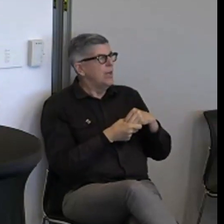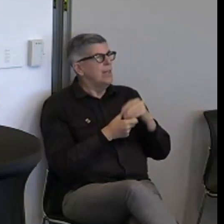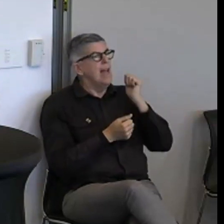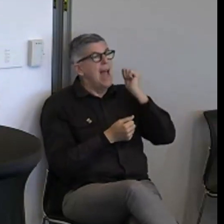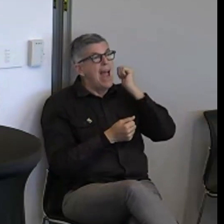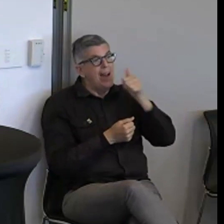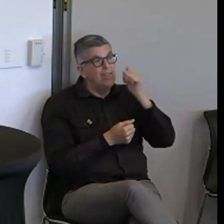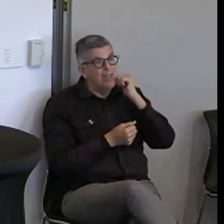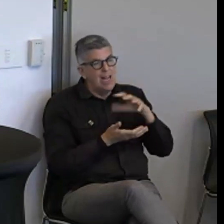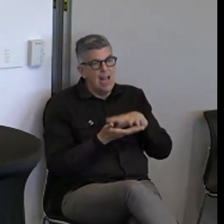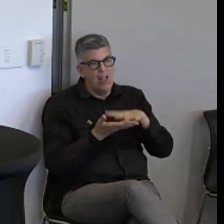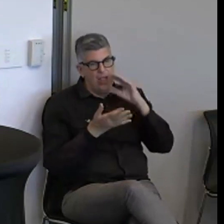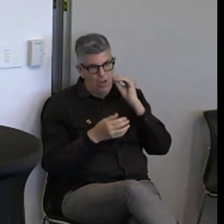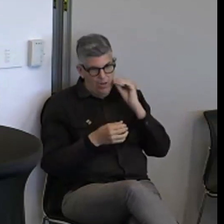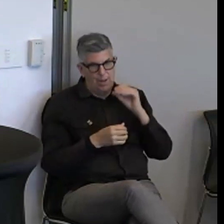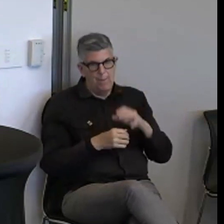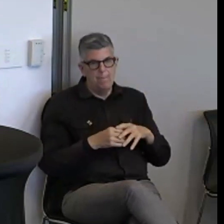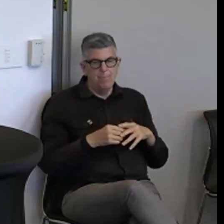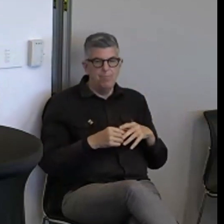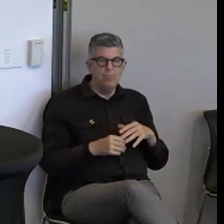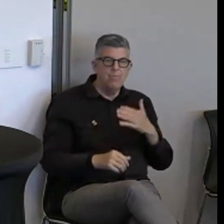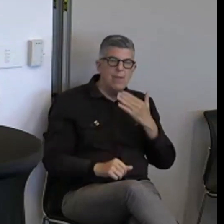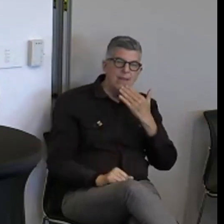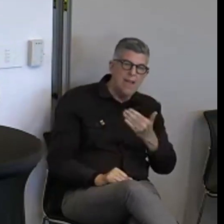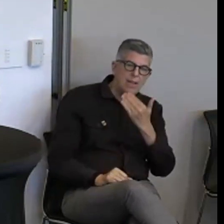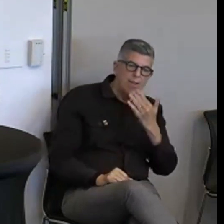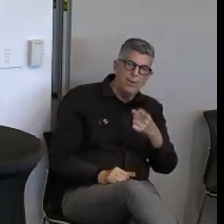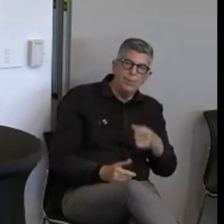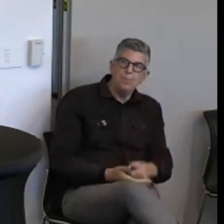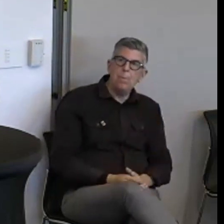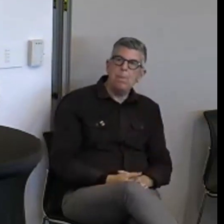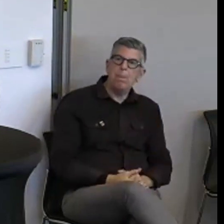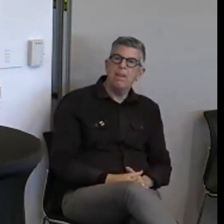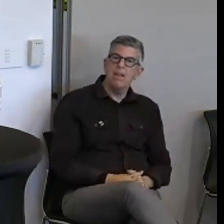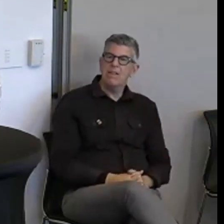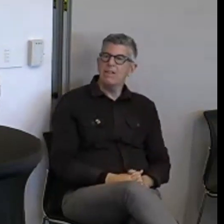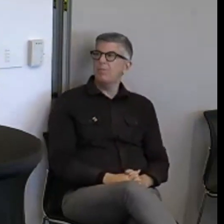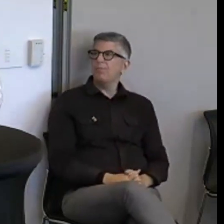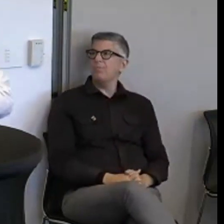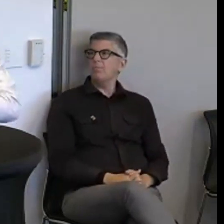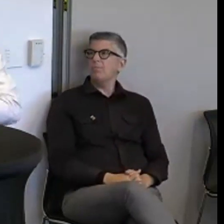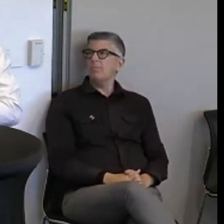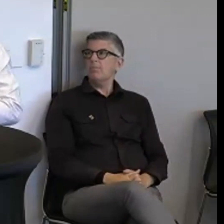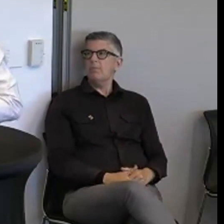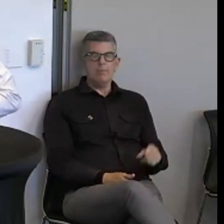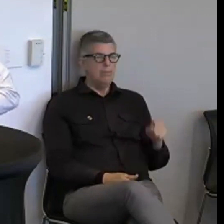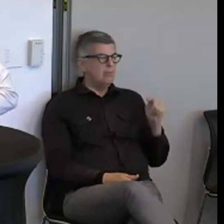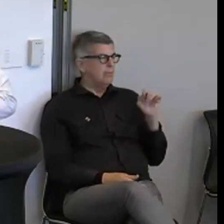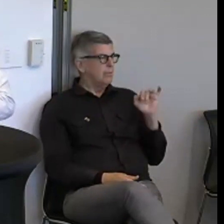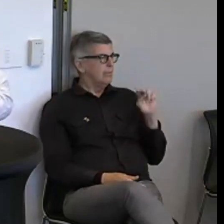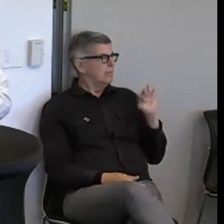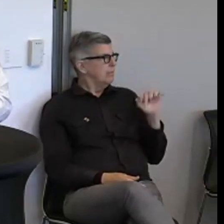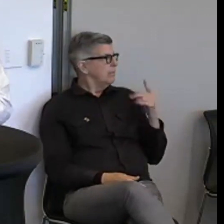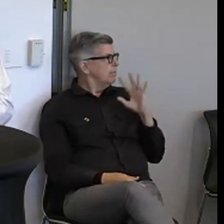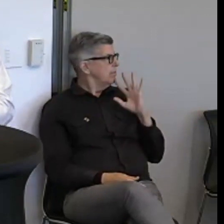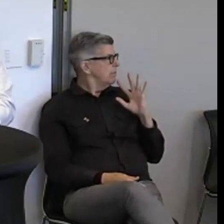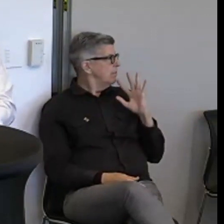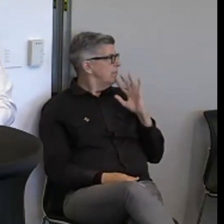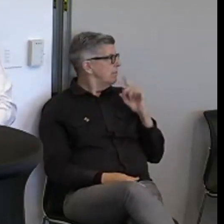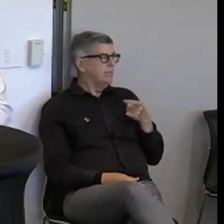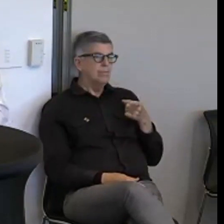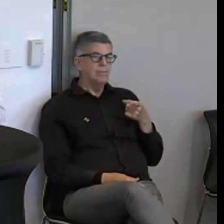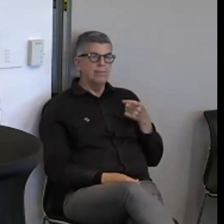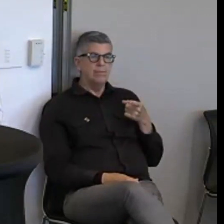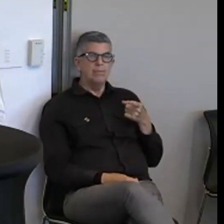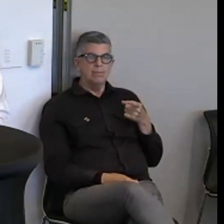still a challenge for me. Thanks, Mina. Ting, you want to? Yeah, I mean, this kept me up at nights